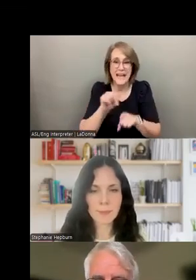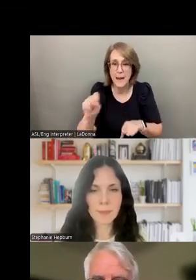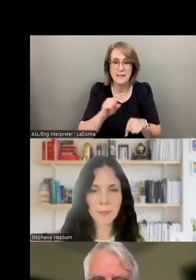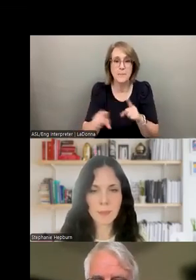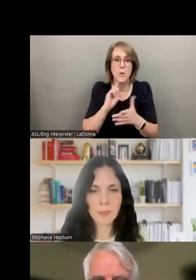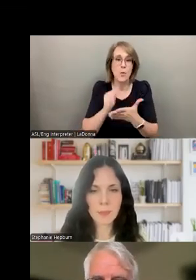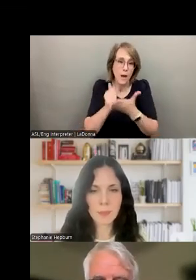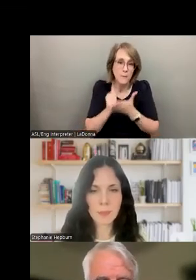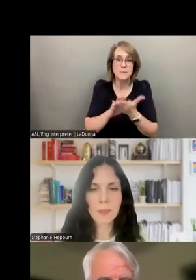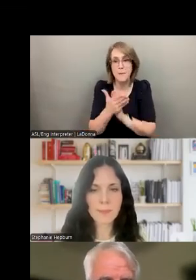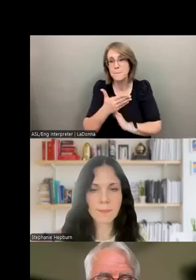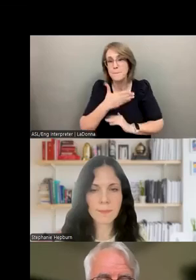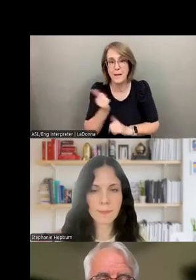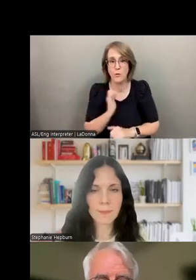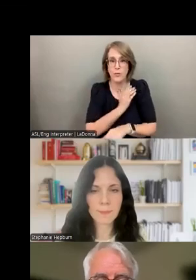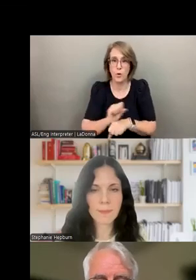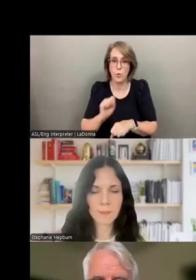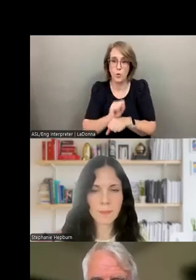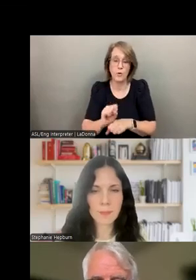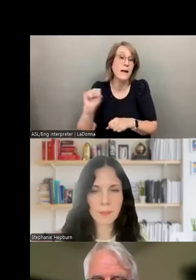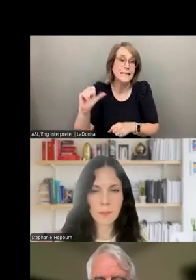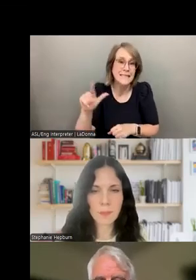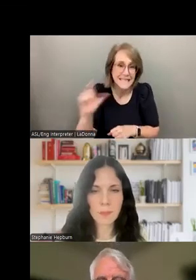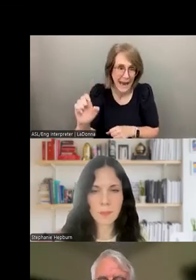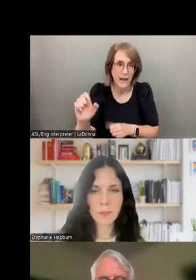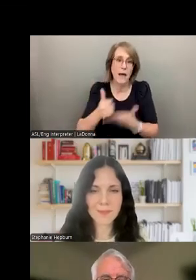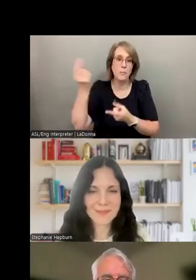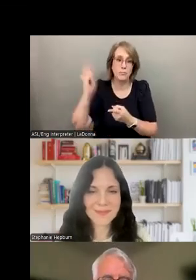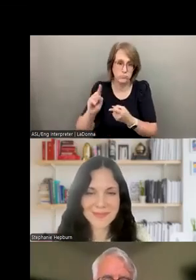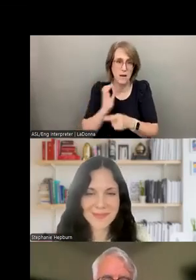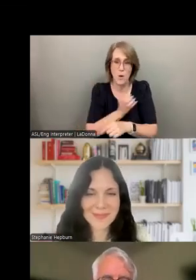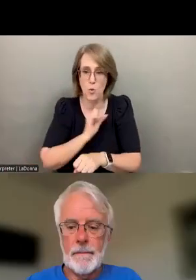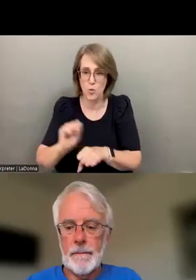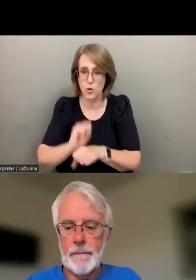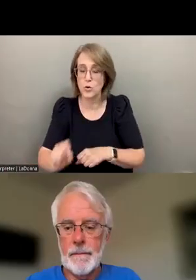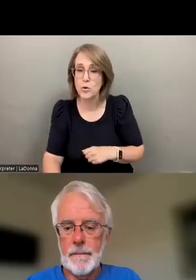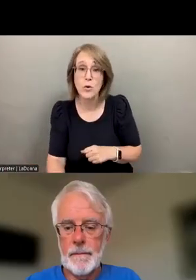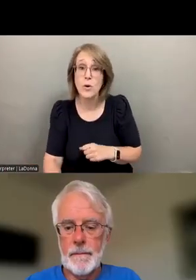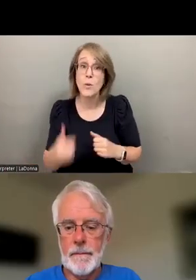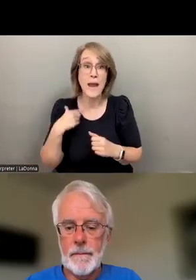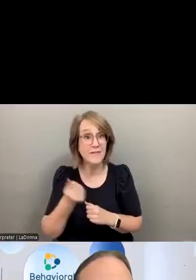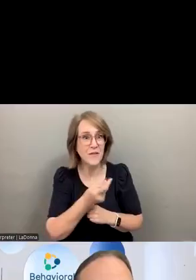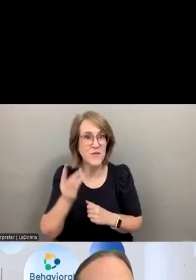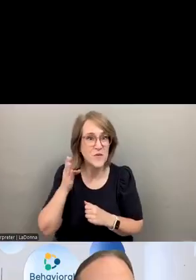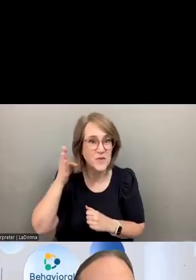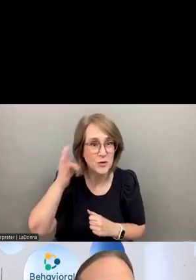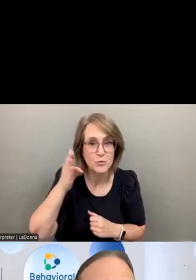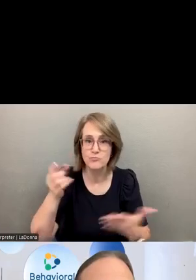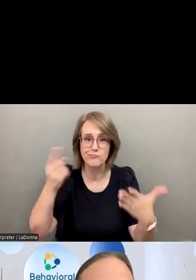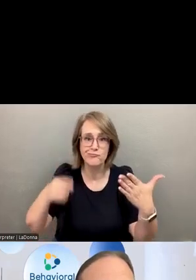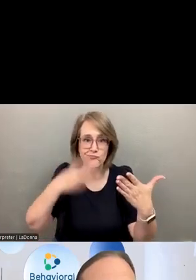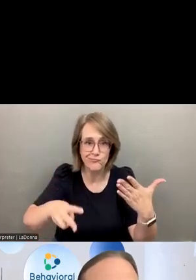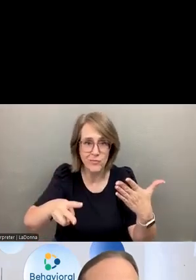it can help us be better at the work we're doing and certainly scale the work we're doing as well. We've got a few things to look forward to in the following weeks.